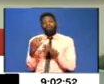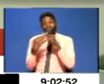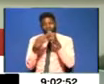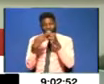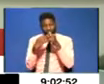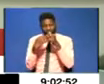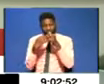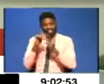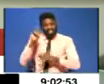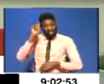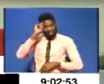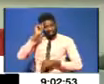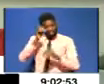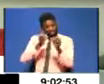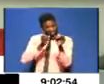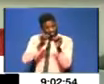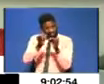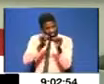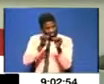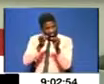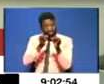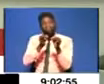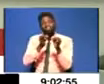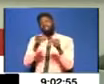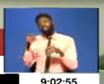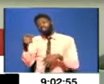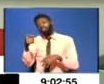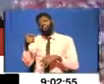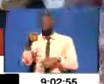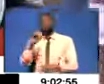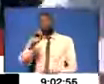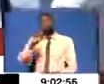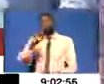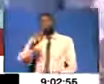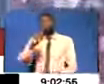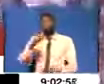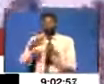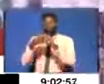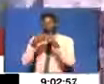the biggest test in the shaky political union.